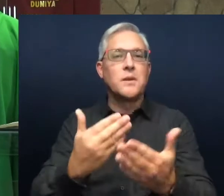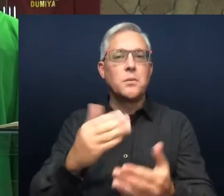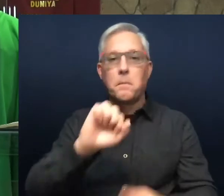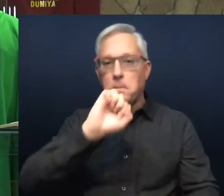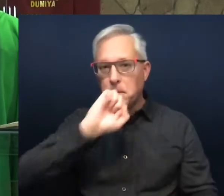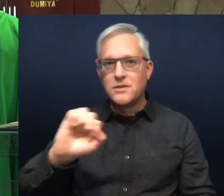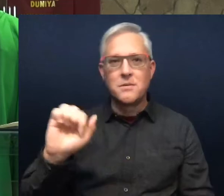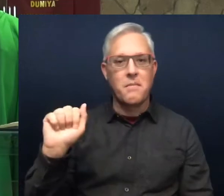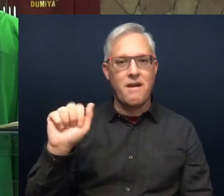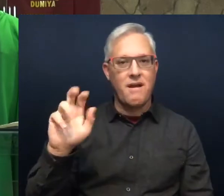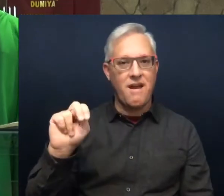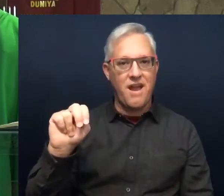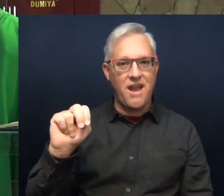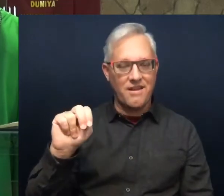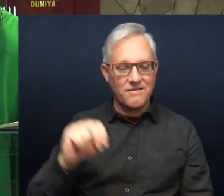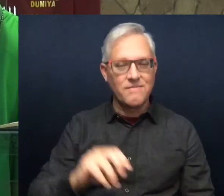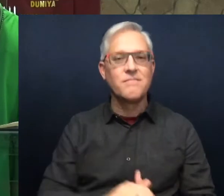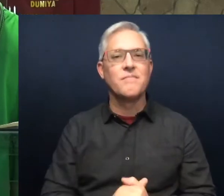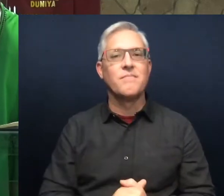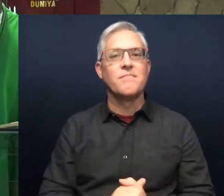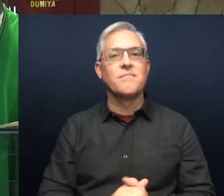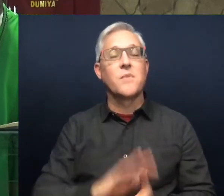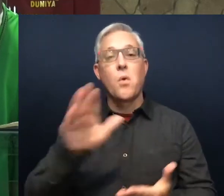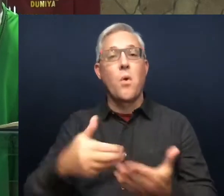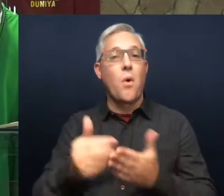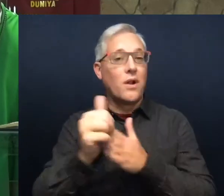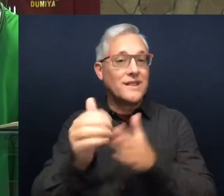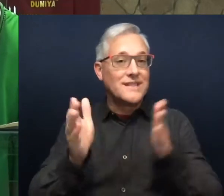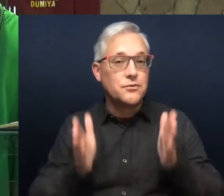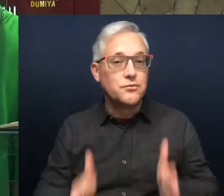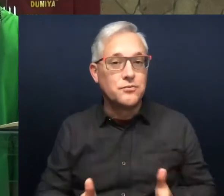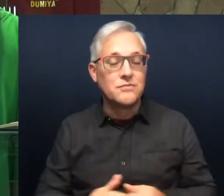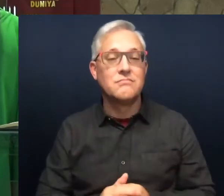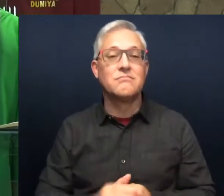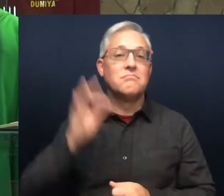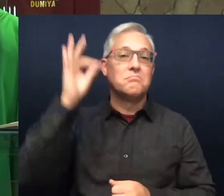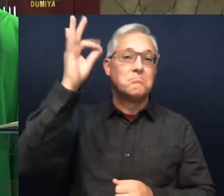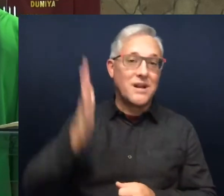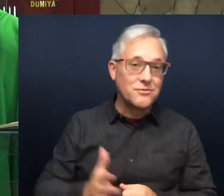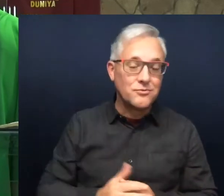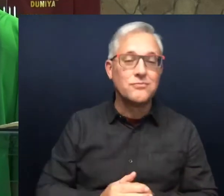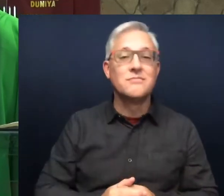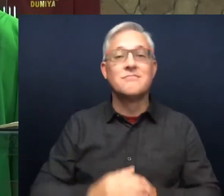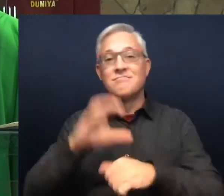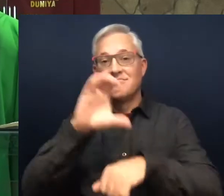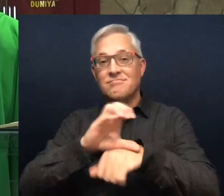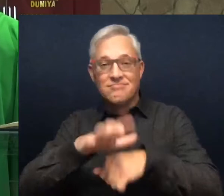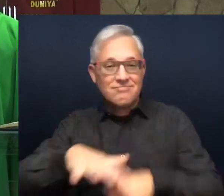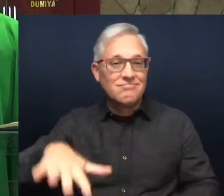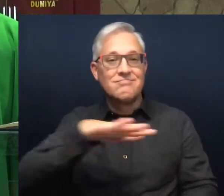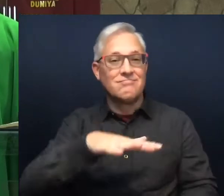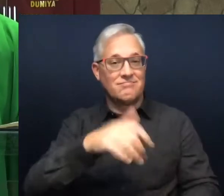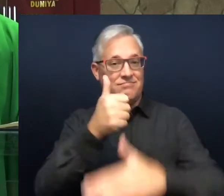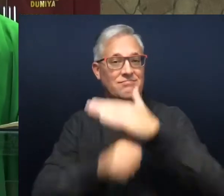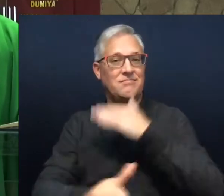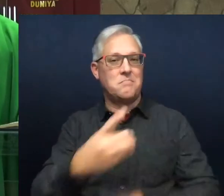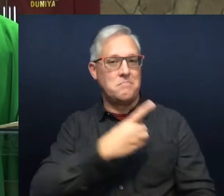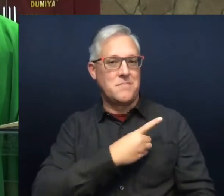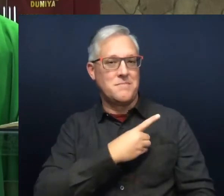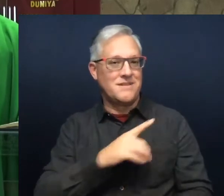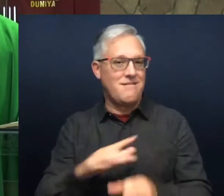Svennungsen. Thank you, the leadership and all pastors and congregations of Minneapolis Area Synod.